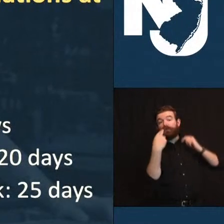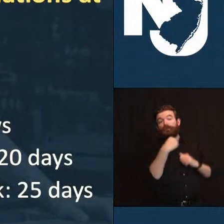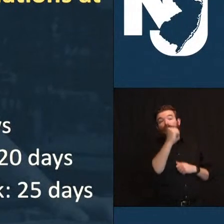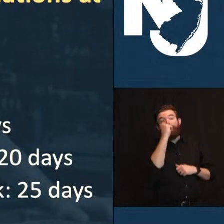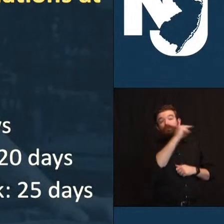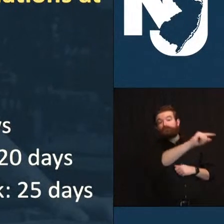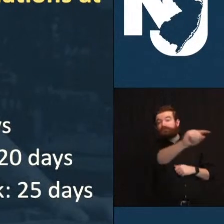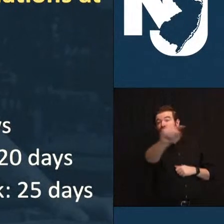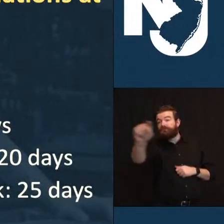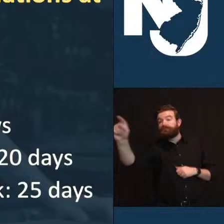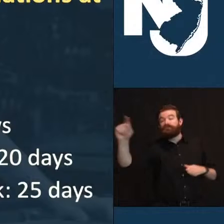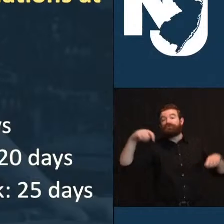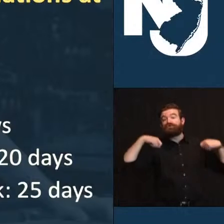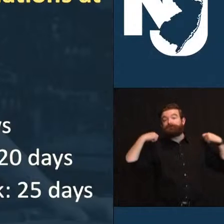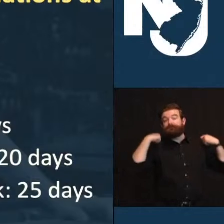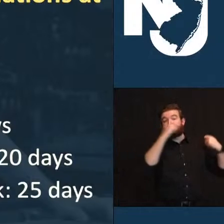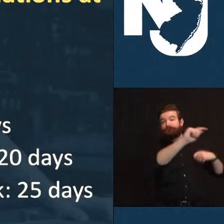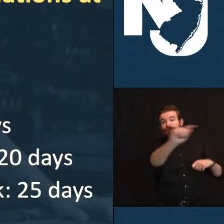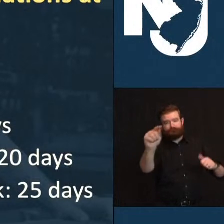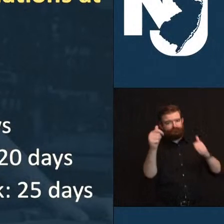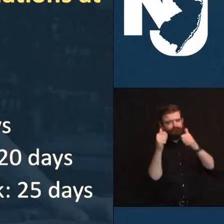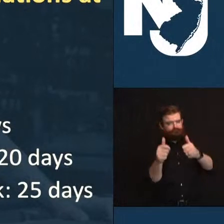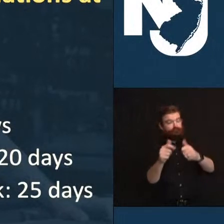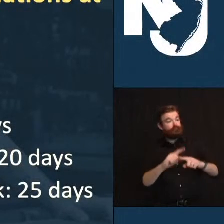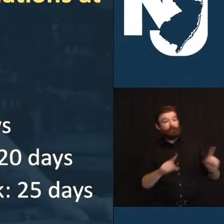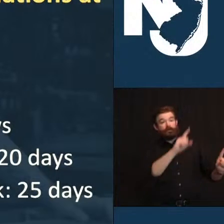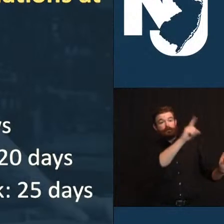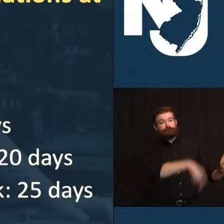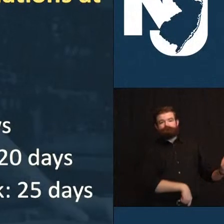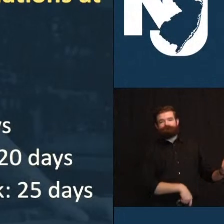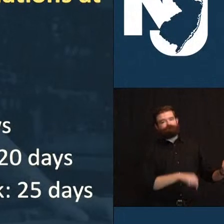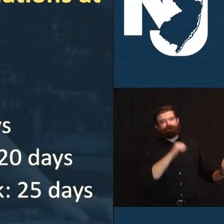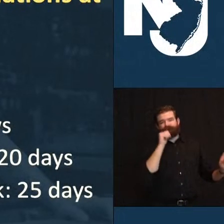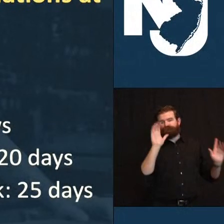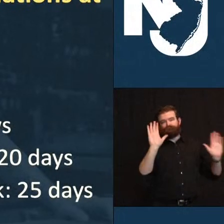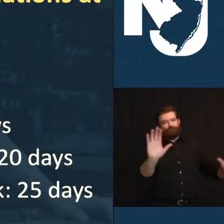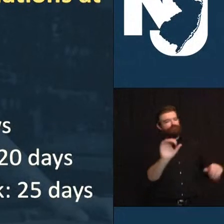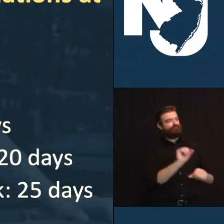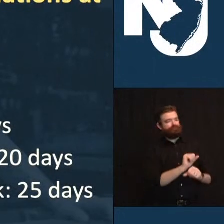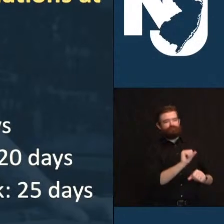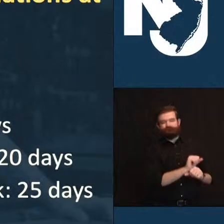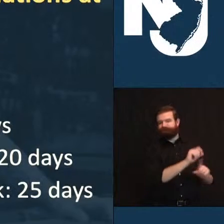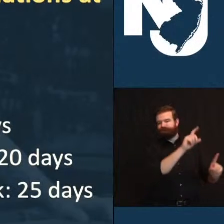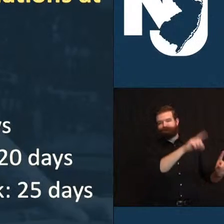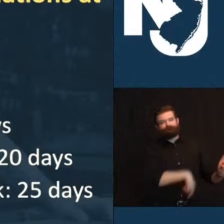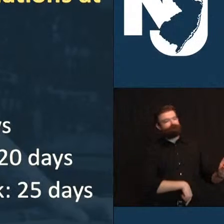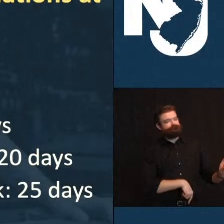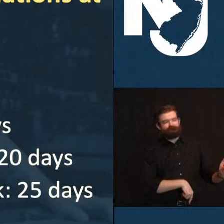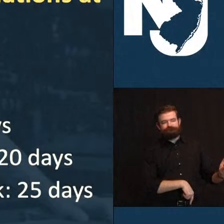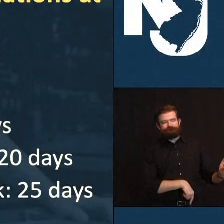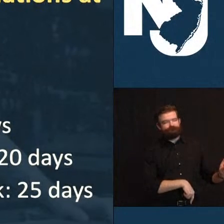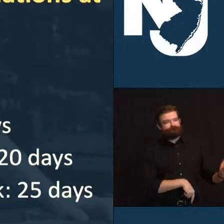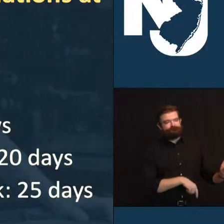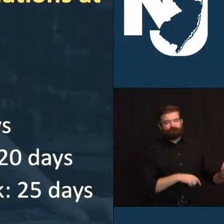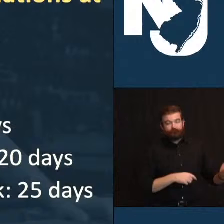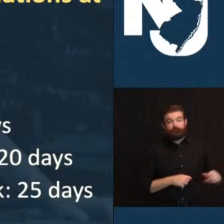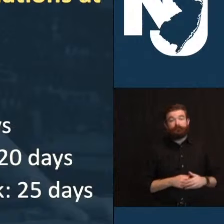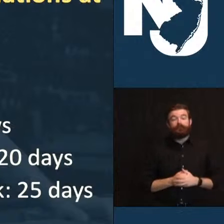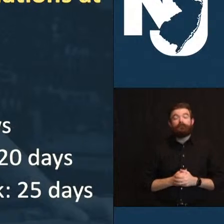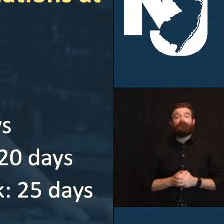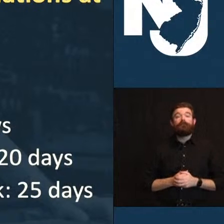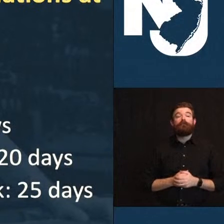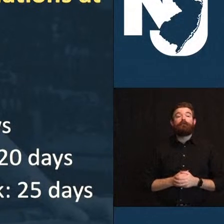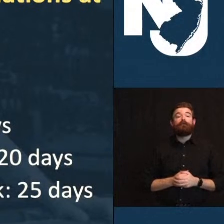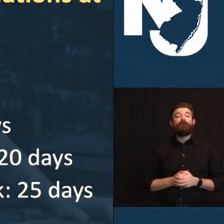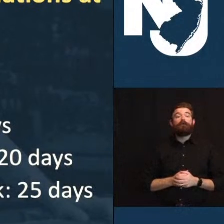thing. And so by inference, I want to give them a shout out. But I want to make sure also folks know that there are folks